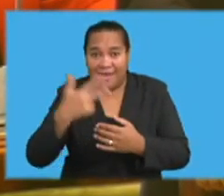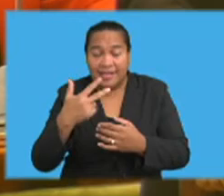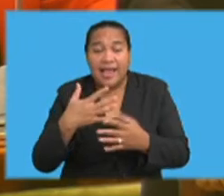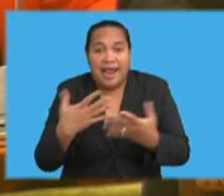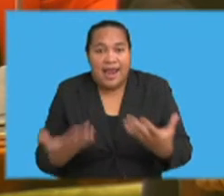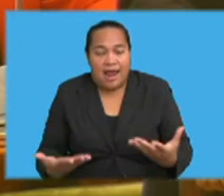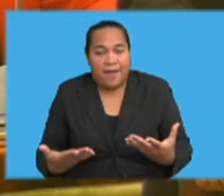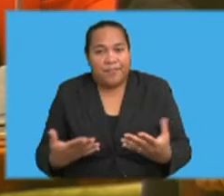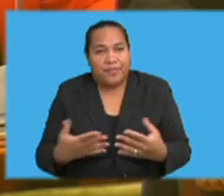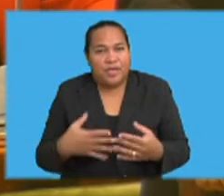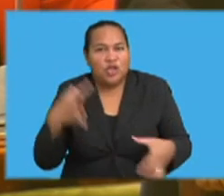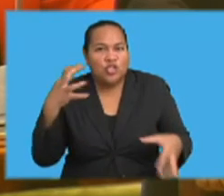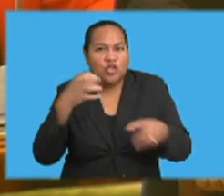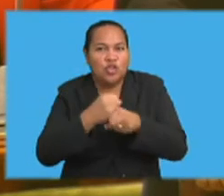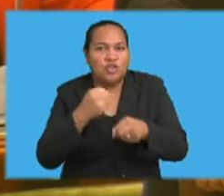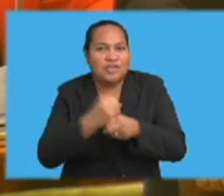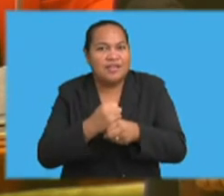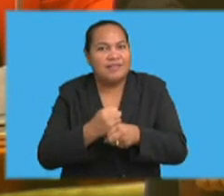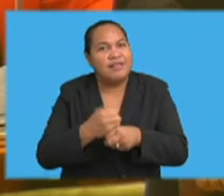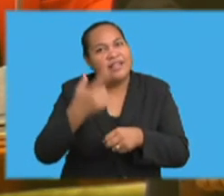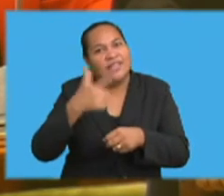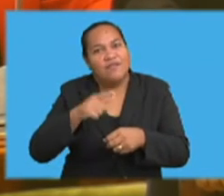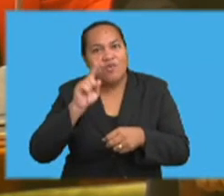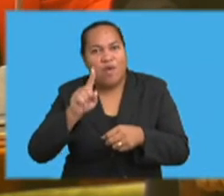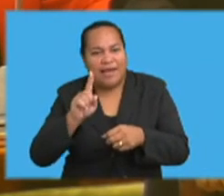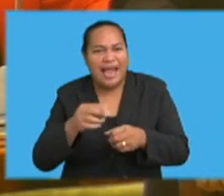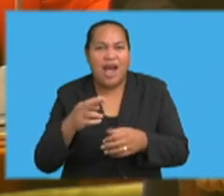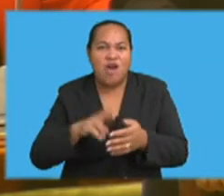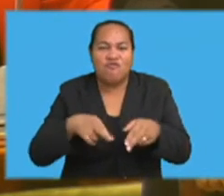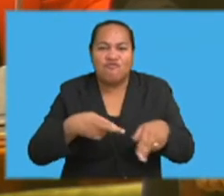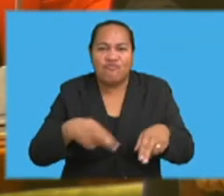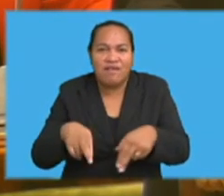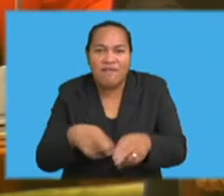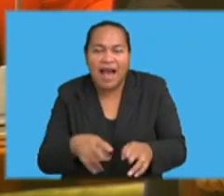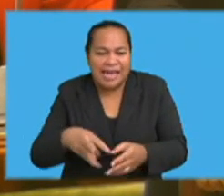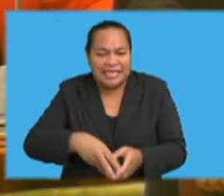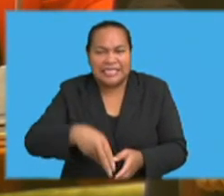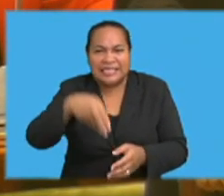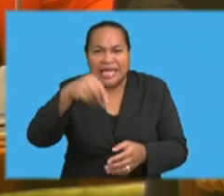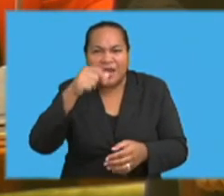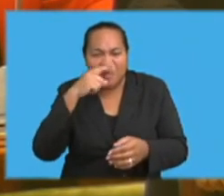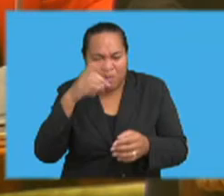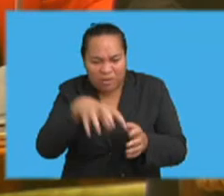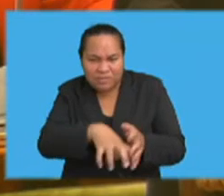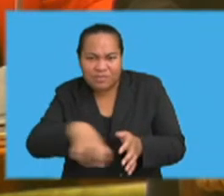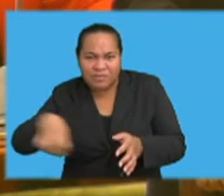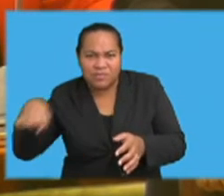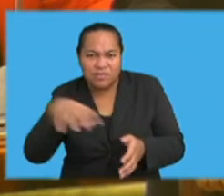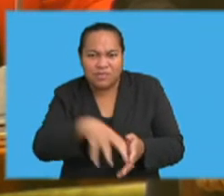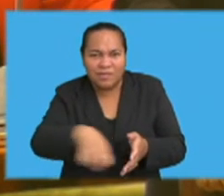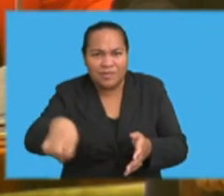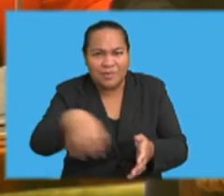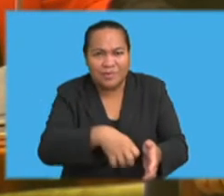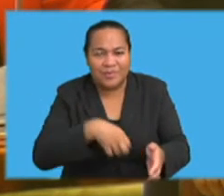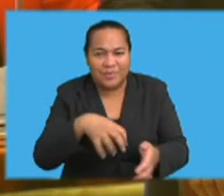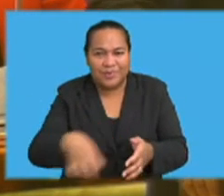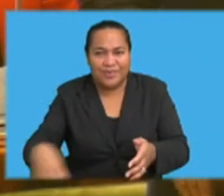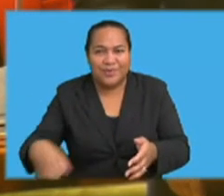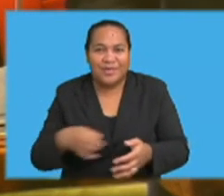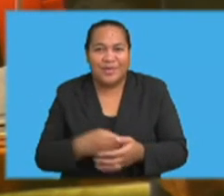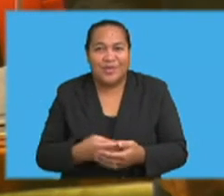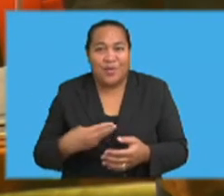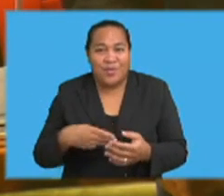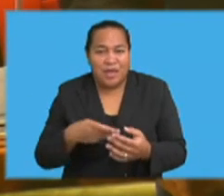71 river, sand, and gravel extraction inspections have been conducted. In addition, the Ministry has facilitated, through